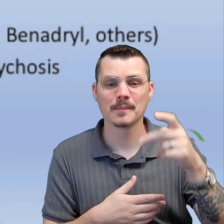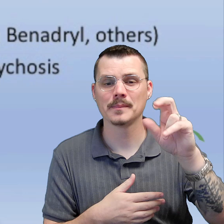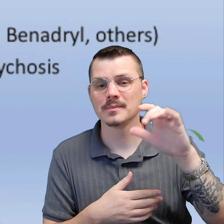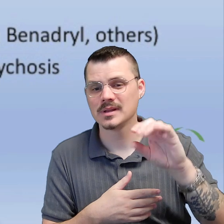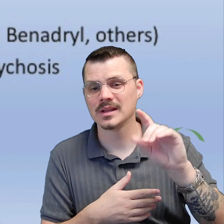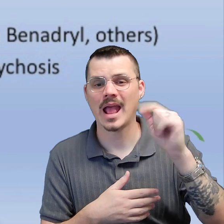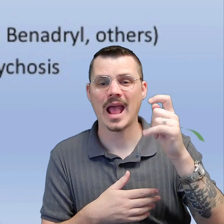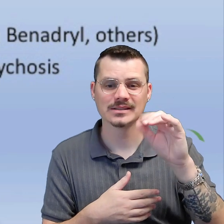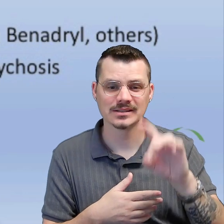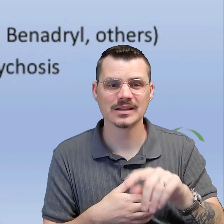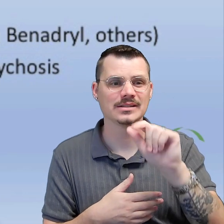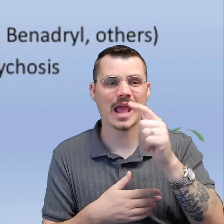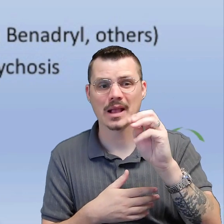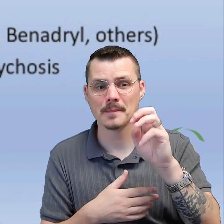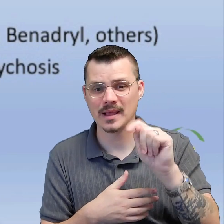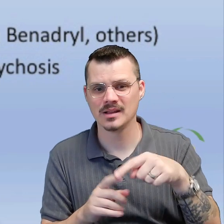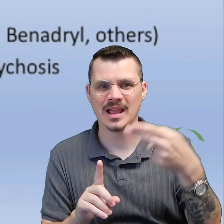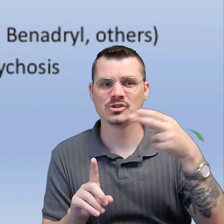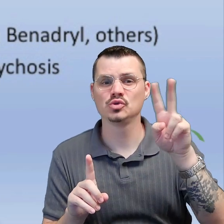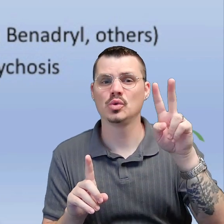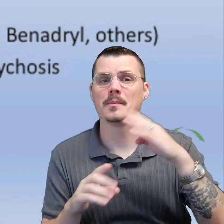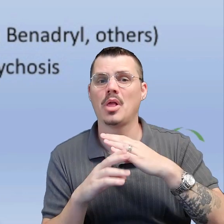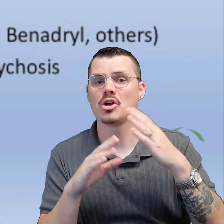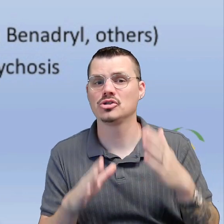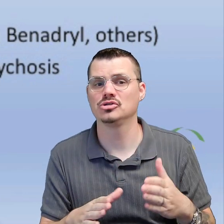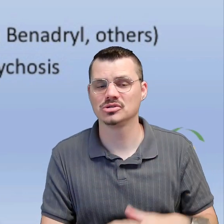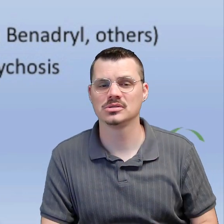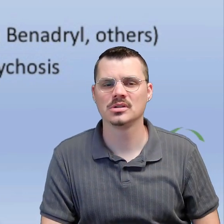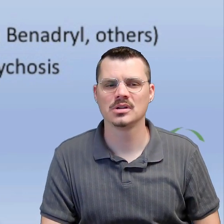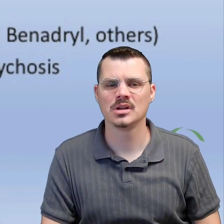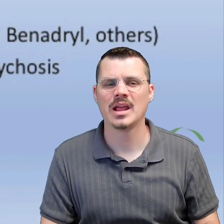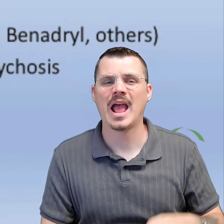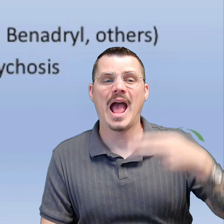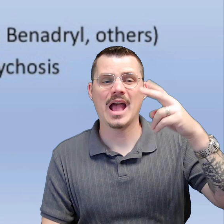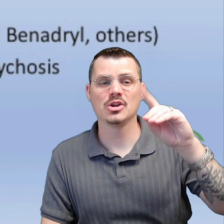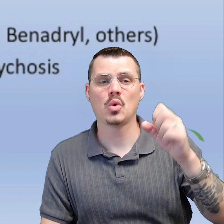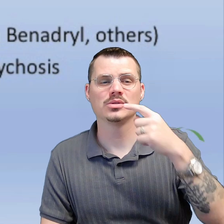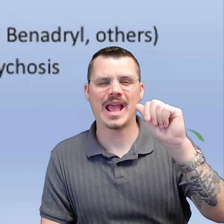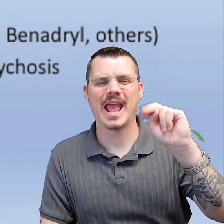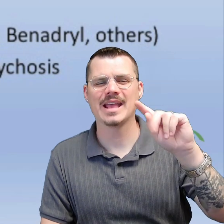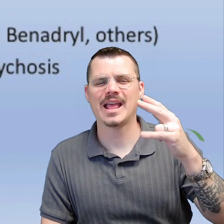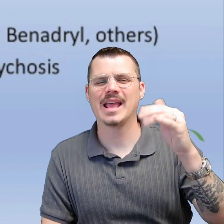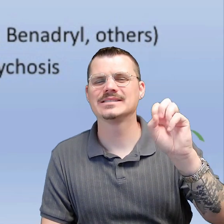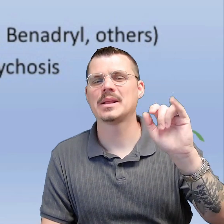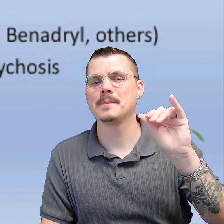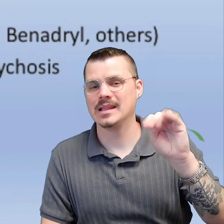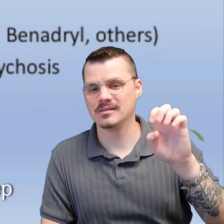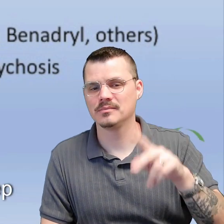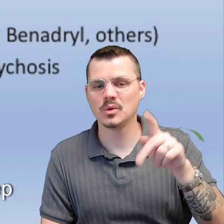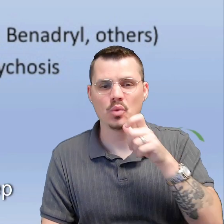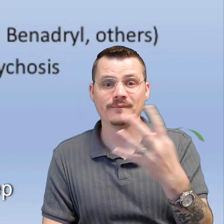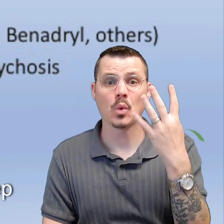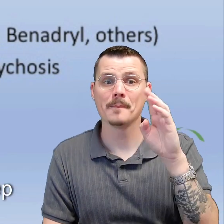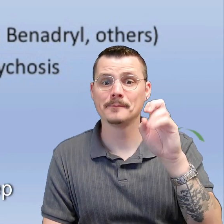Pepcid, Axid, Tagamet, which are H2 blockers. High-dose antihistamines, so people that take